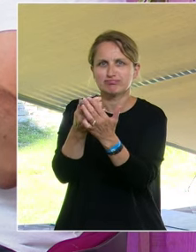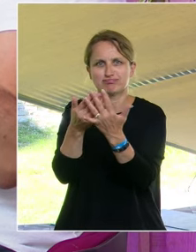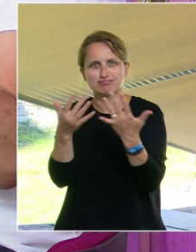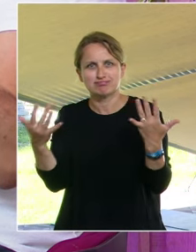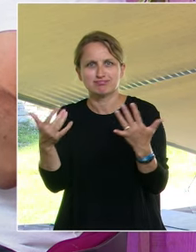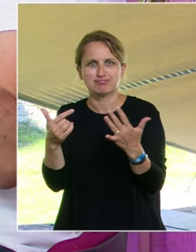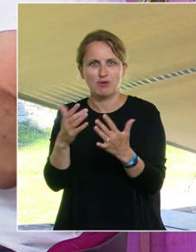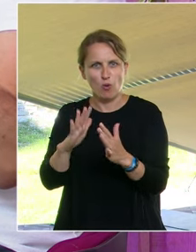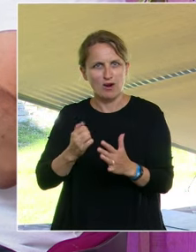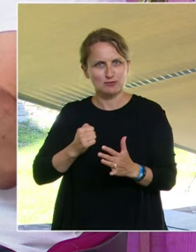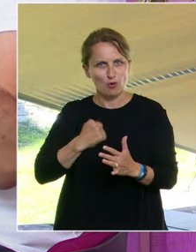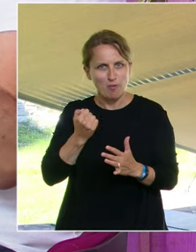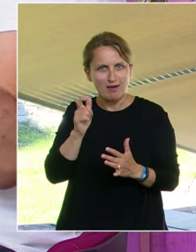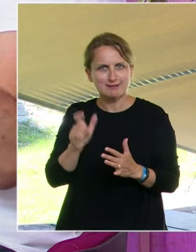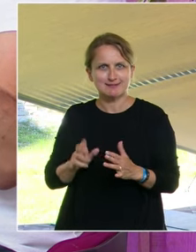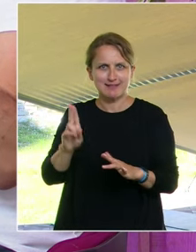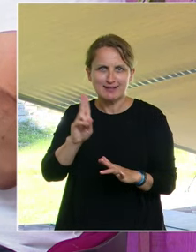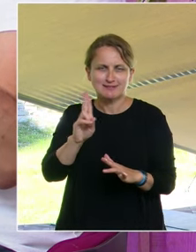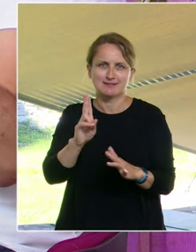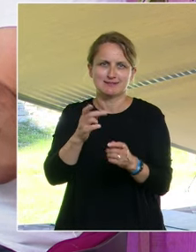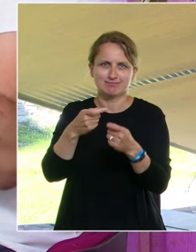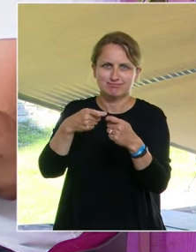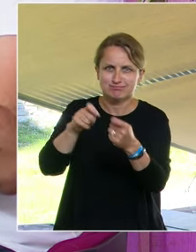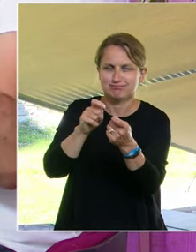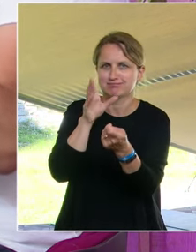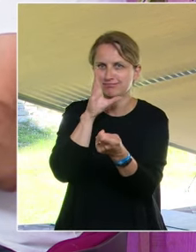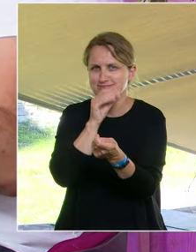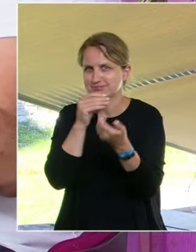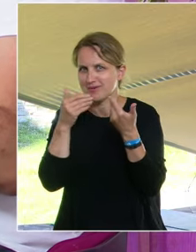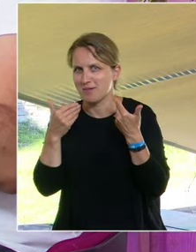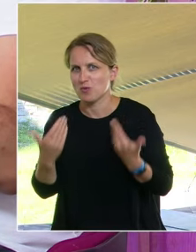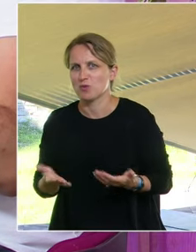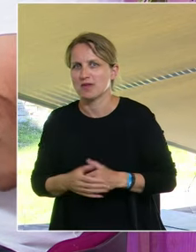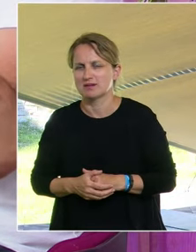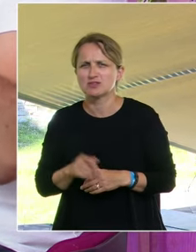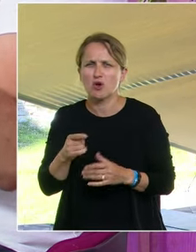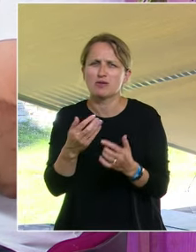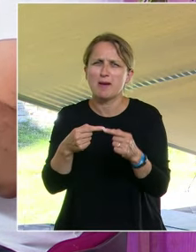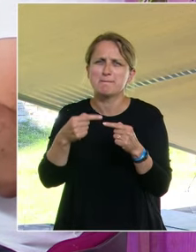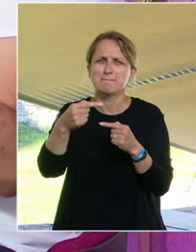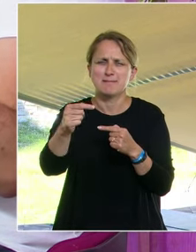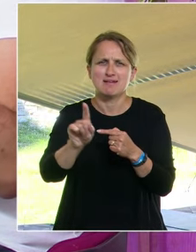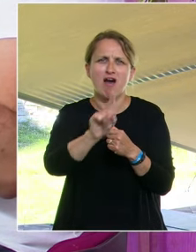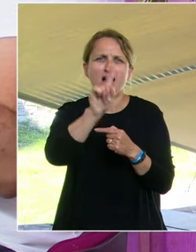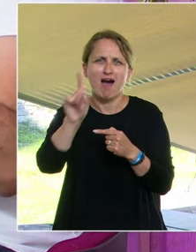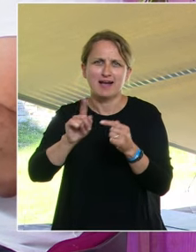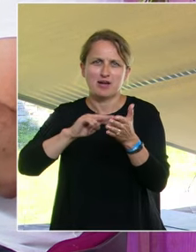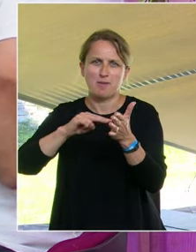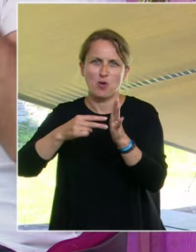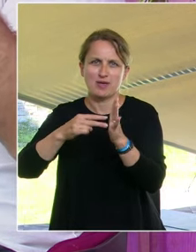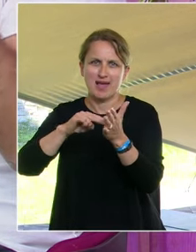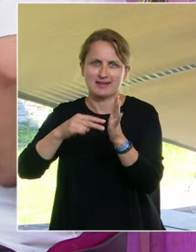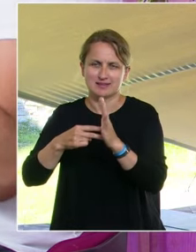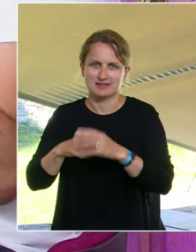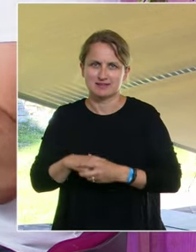and I think it's. And again, I don't think the old institutions can